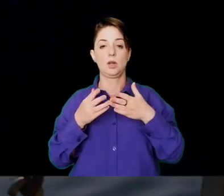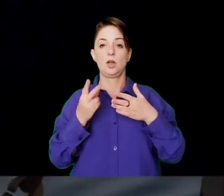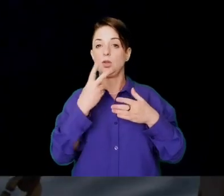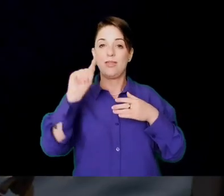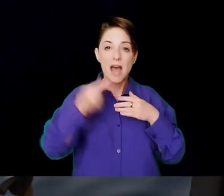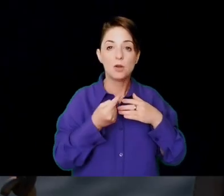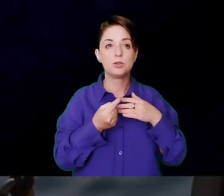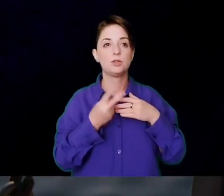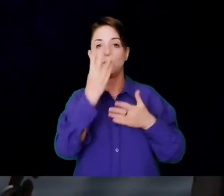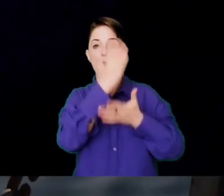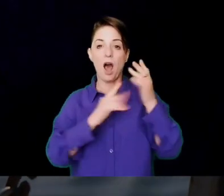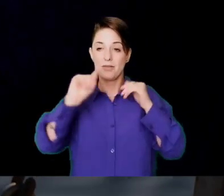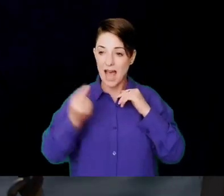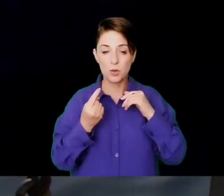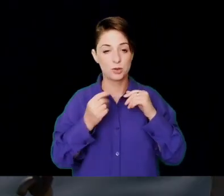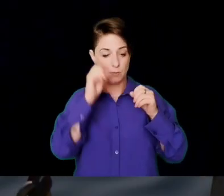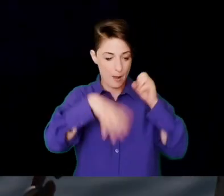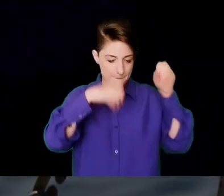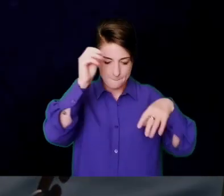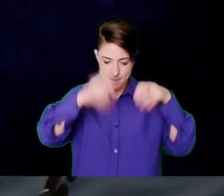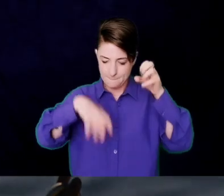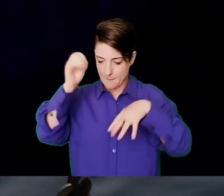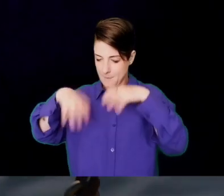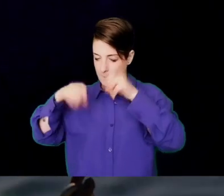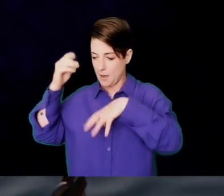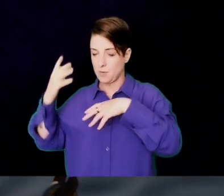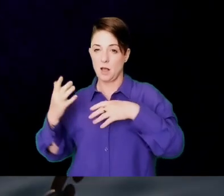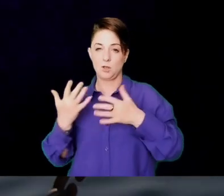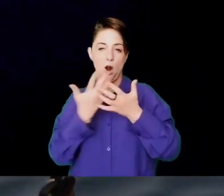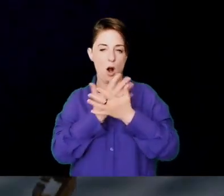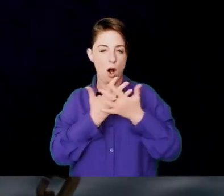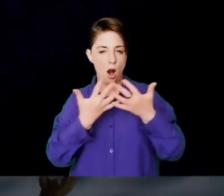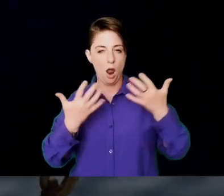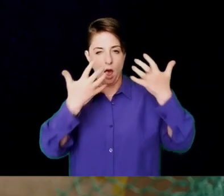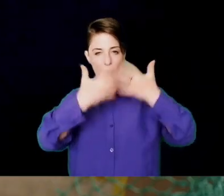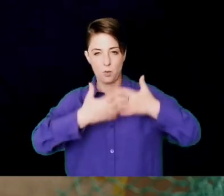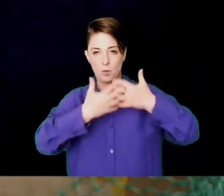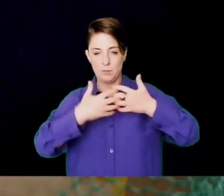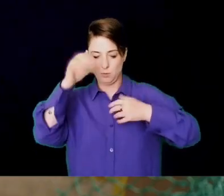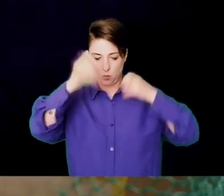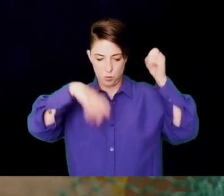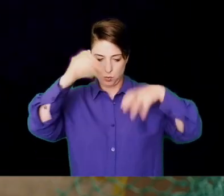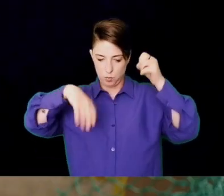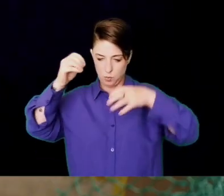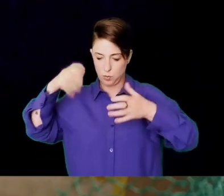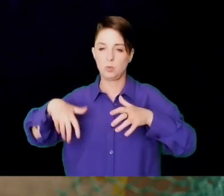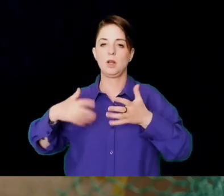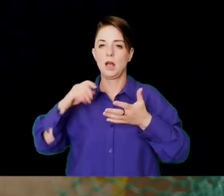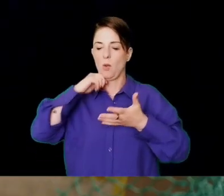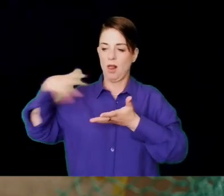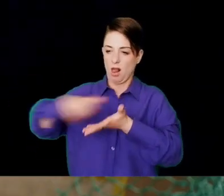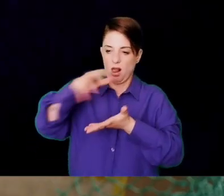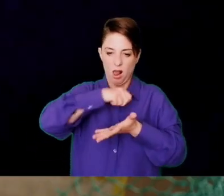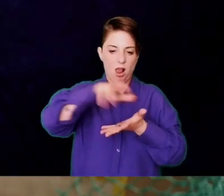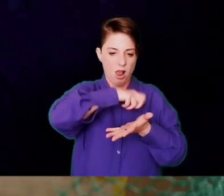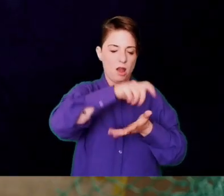2,000, 2,500, something like that. There is a lot of gear on the seabed, so it's going to